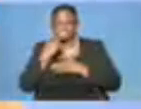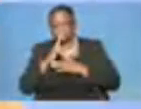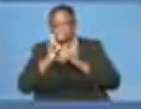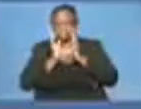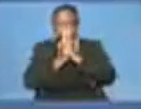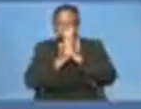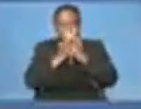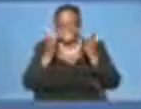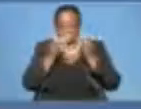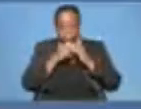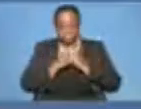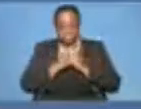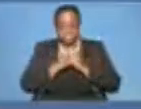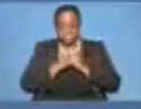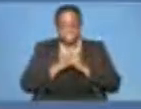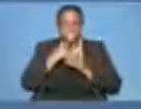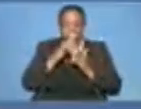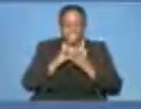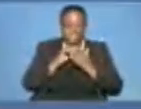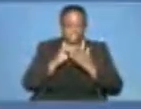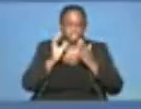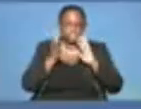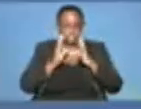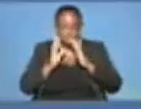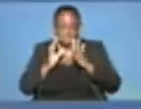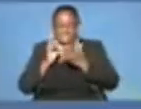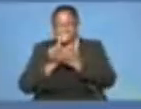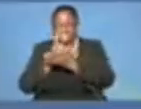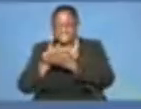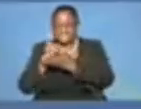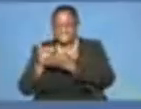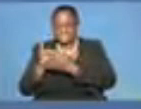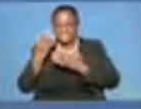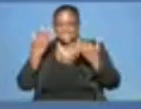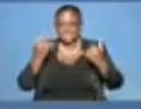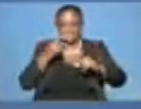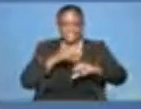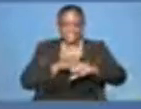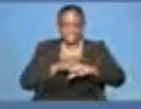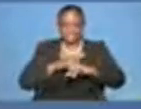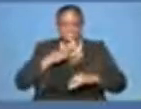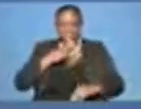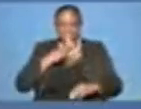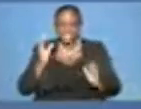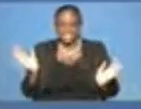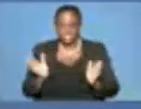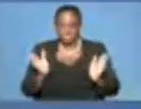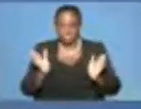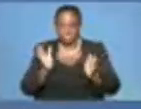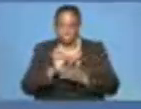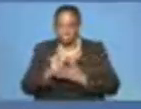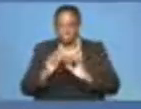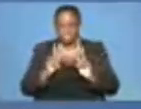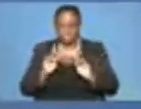regularly. With public consultation set to begin soon, the Rastafarians say now is the time to speak up, and they're encouraging everyone to do the